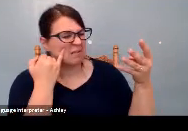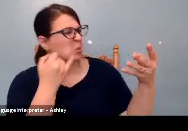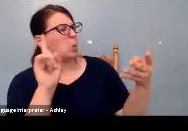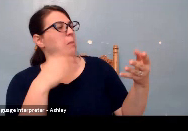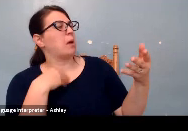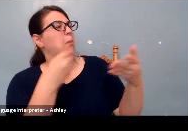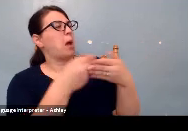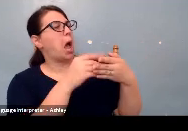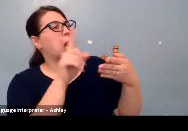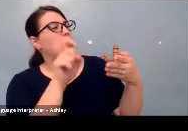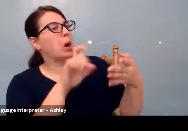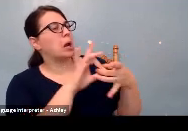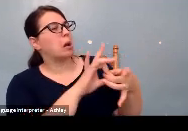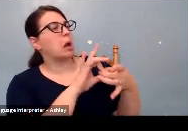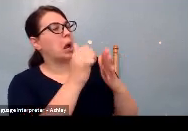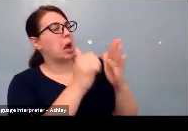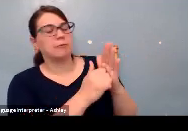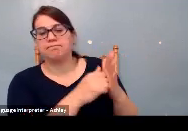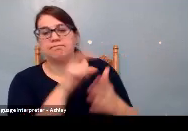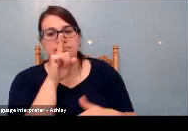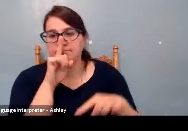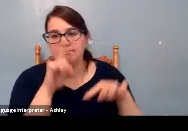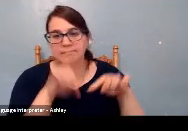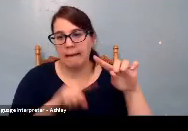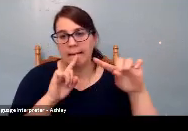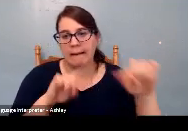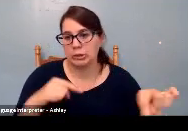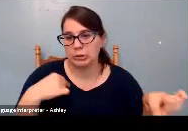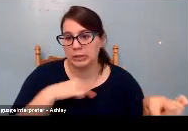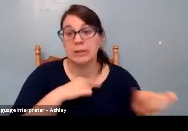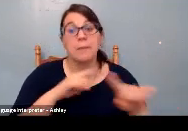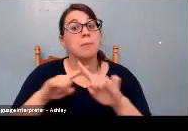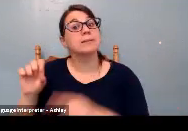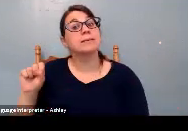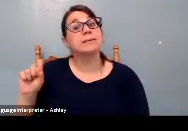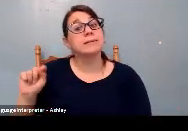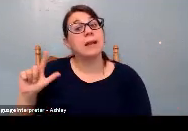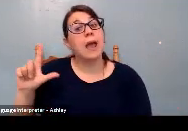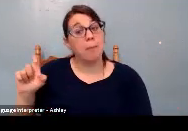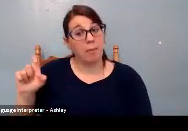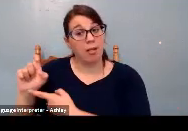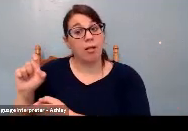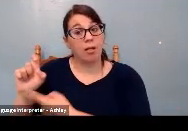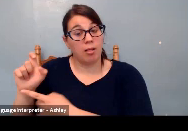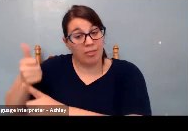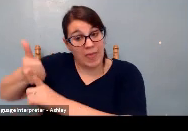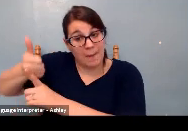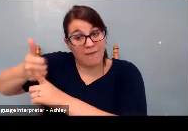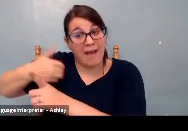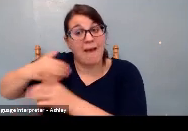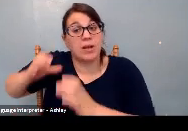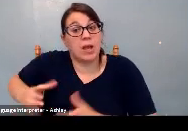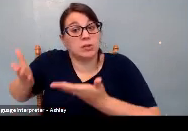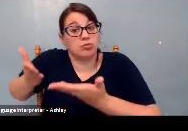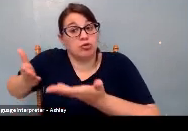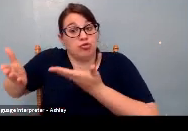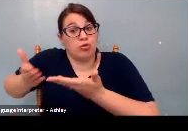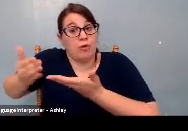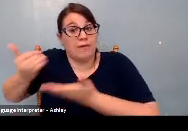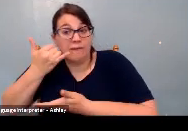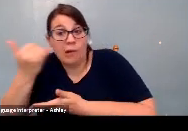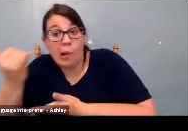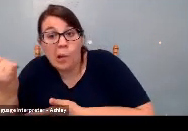questions. However, Stable, a program manager, they have a customer service line, and they are located in Florida. They